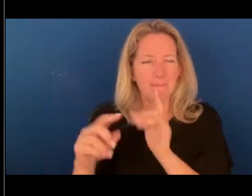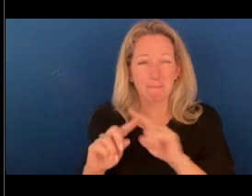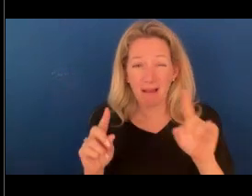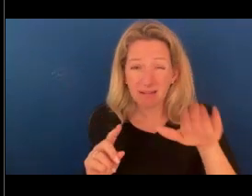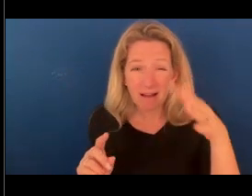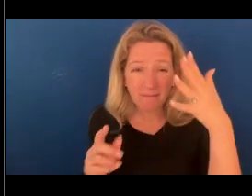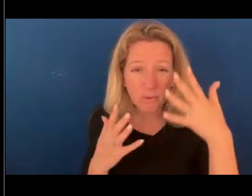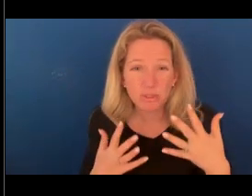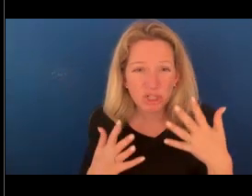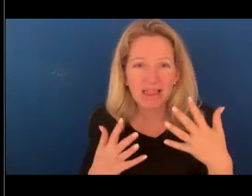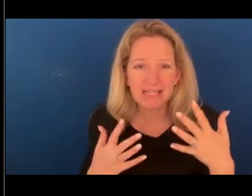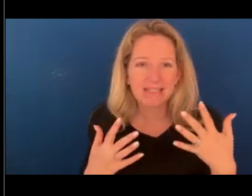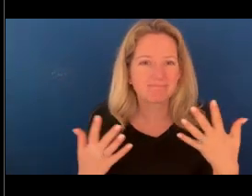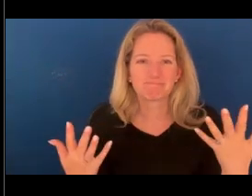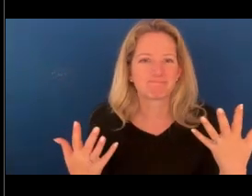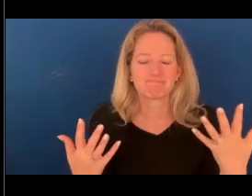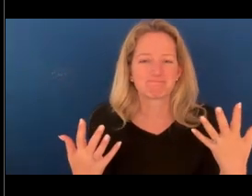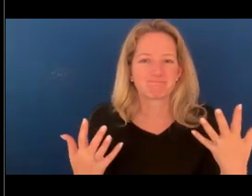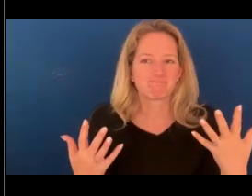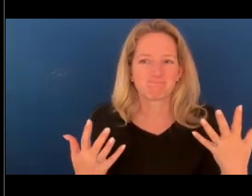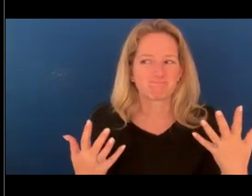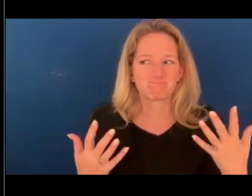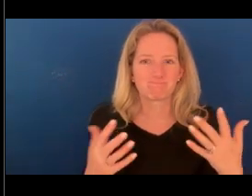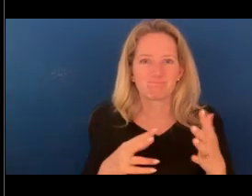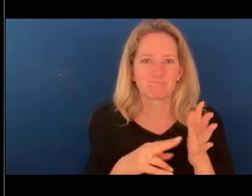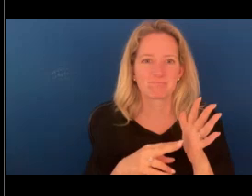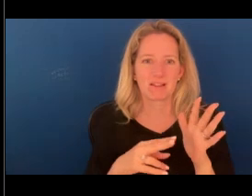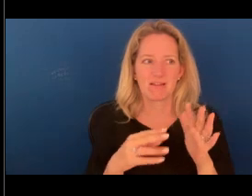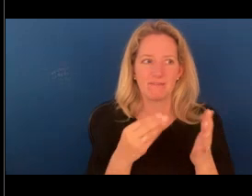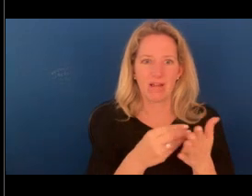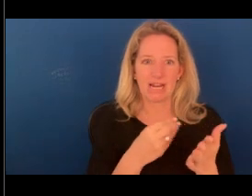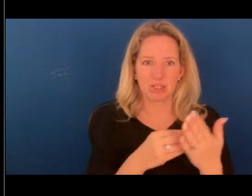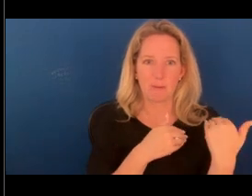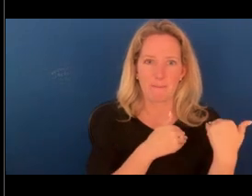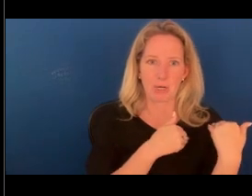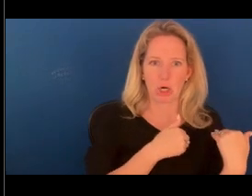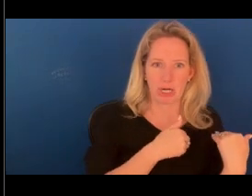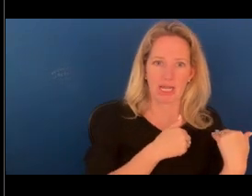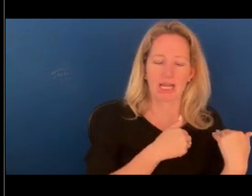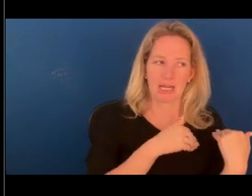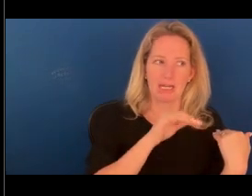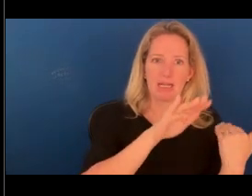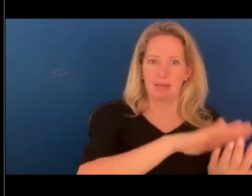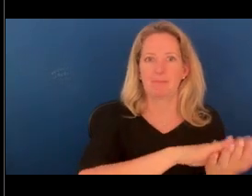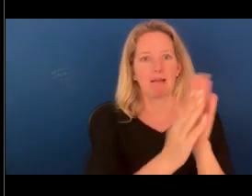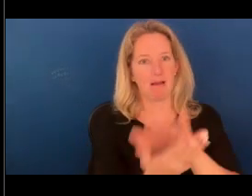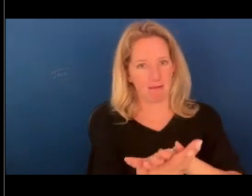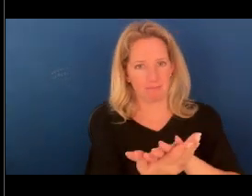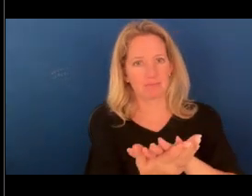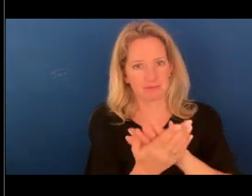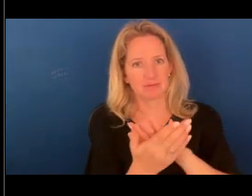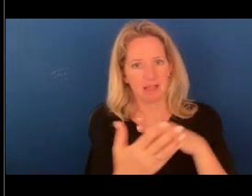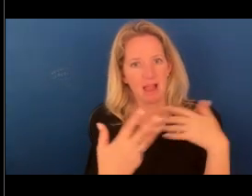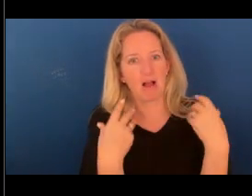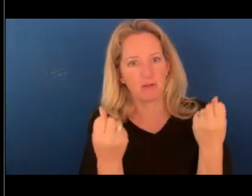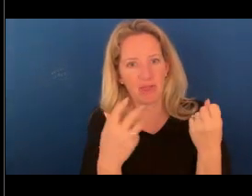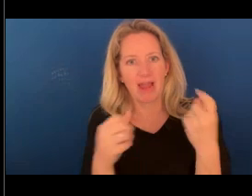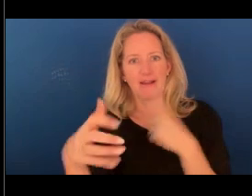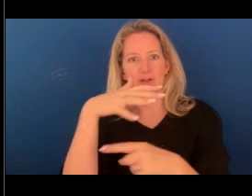kind of shifted it from a financial burden into a health and environmental burden, as we've